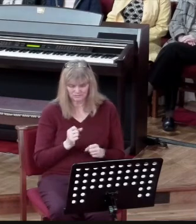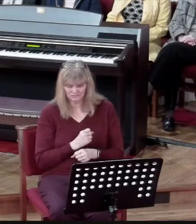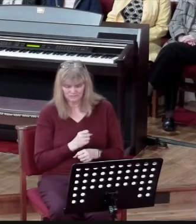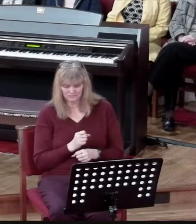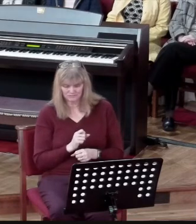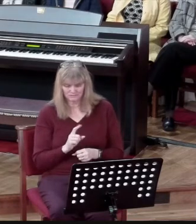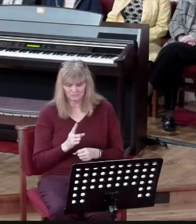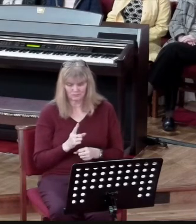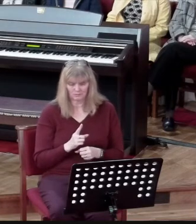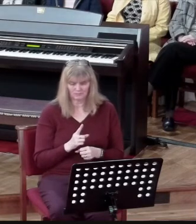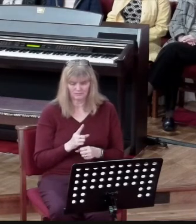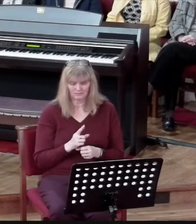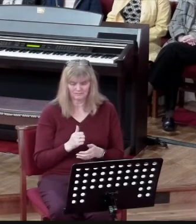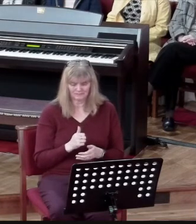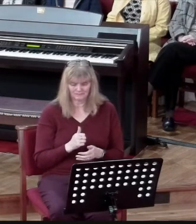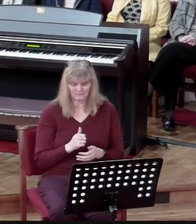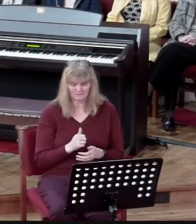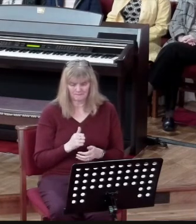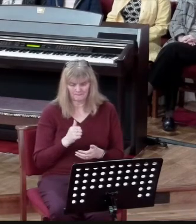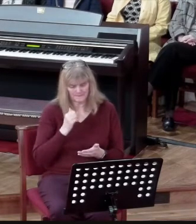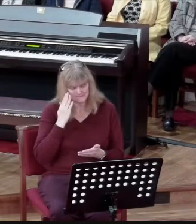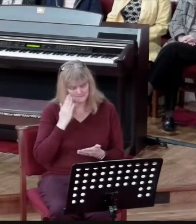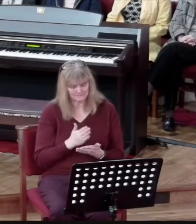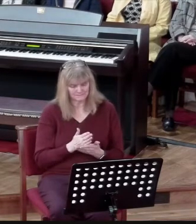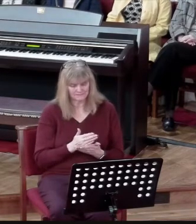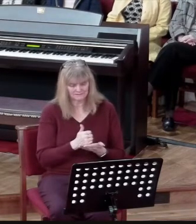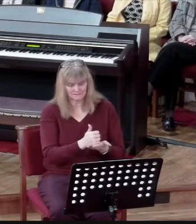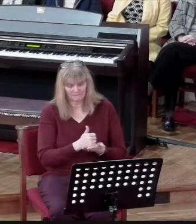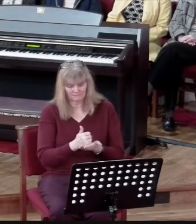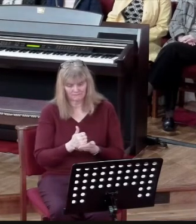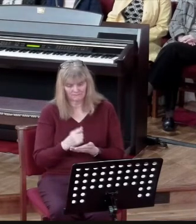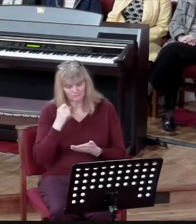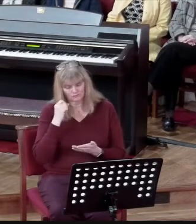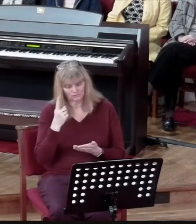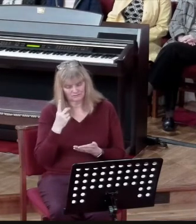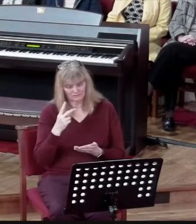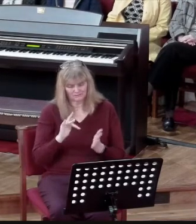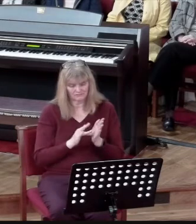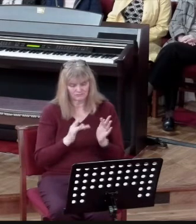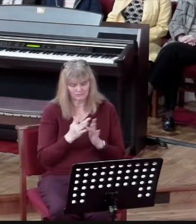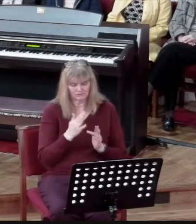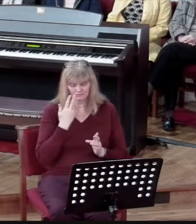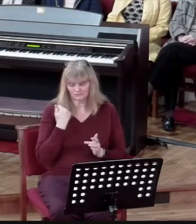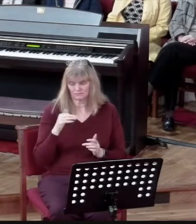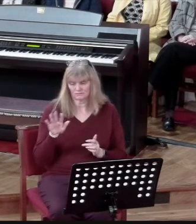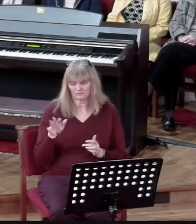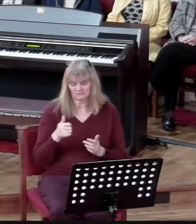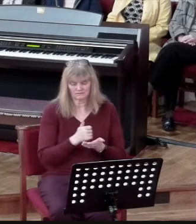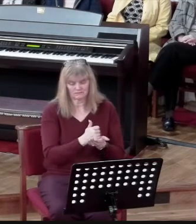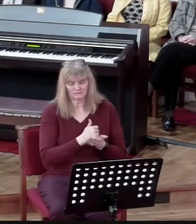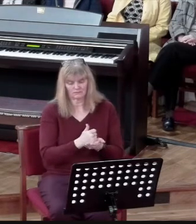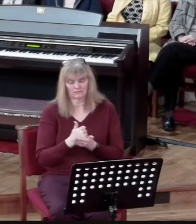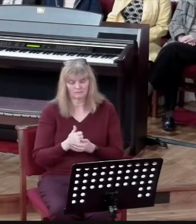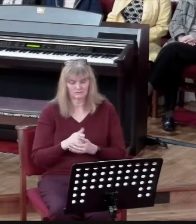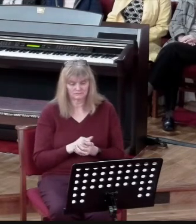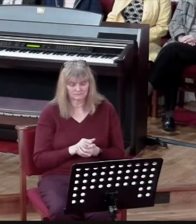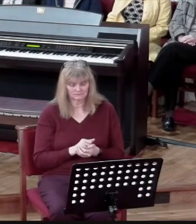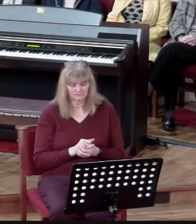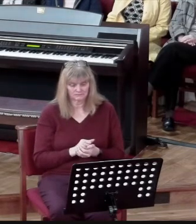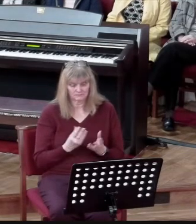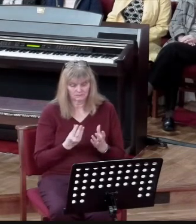Dingwall, near where I used to live. And every year we'd have speakers in September would come up. And one of those speakers once was